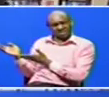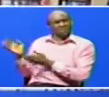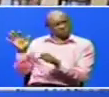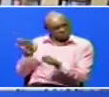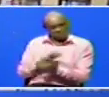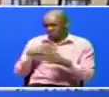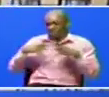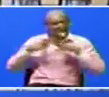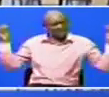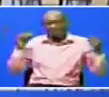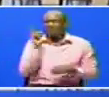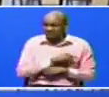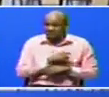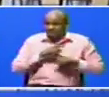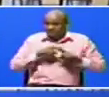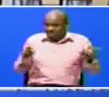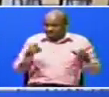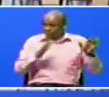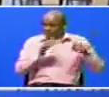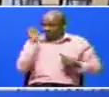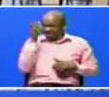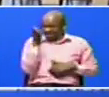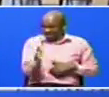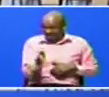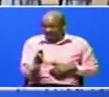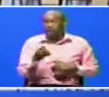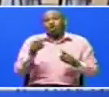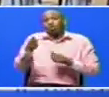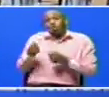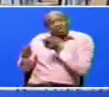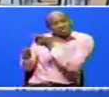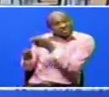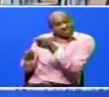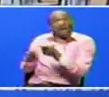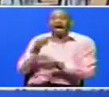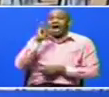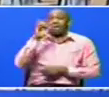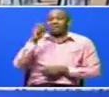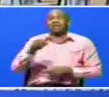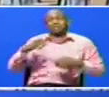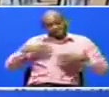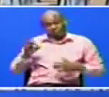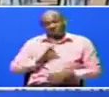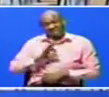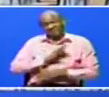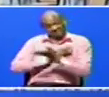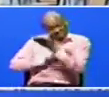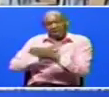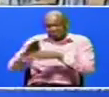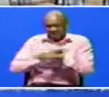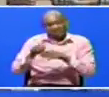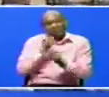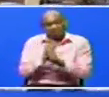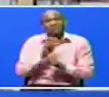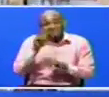completely deserted. But here, the Bomas of Kenya next door, IEBC officials are still here and busy at work.